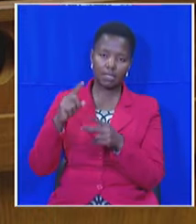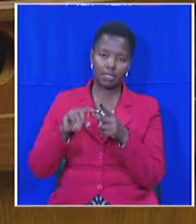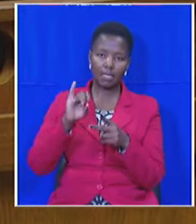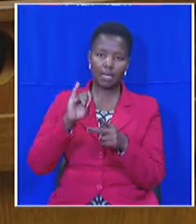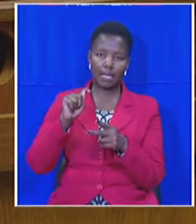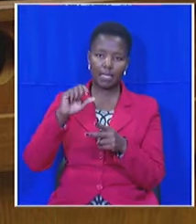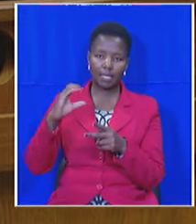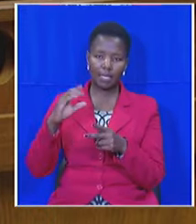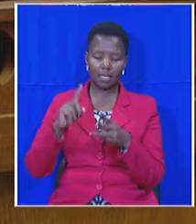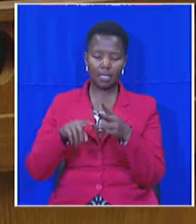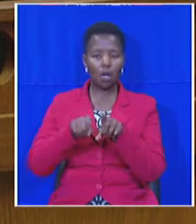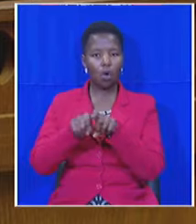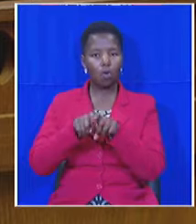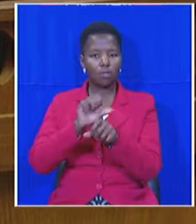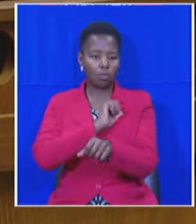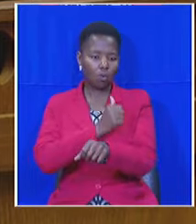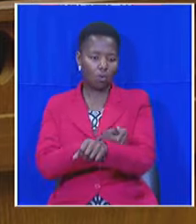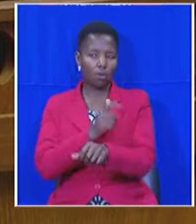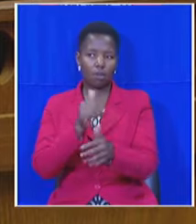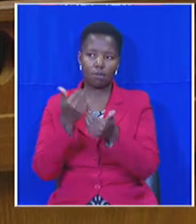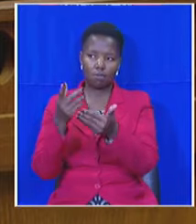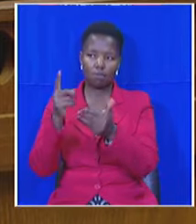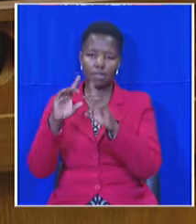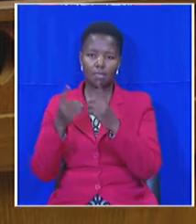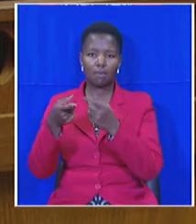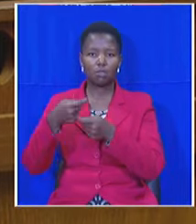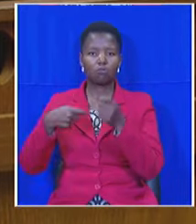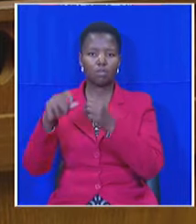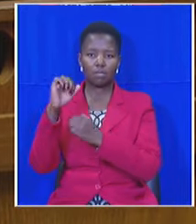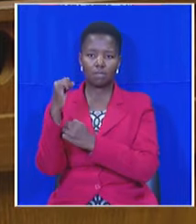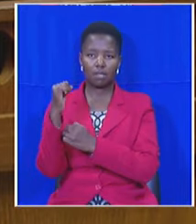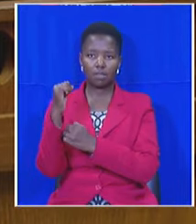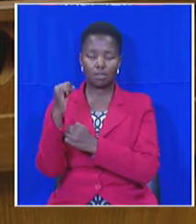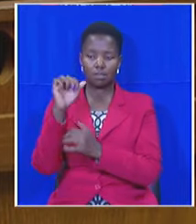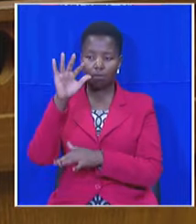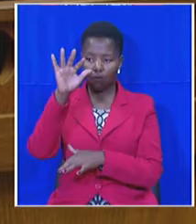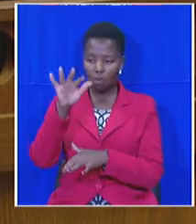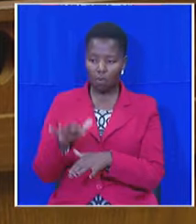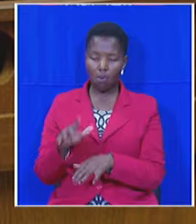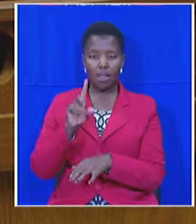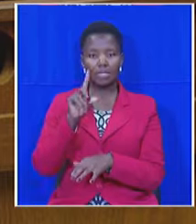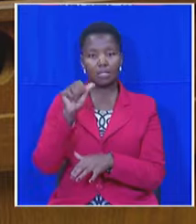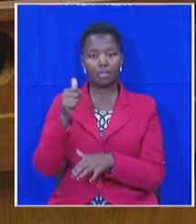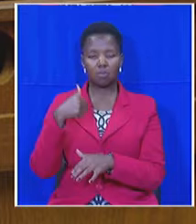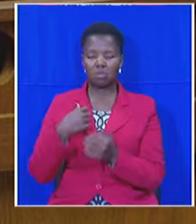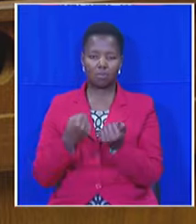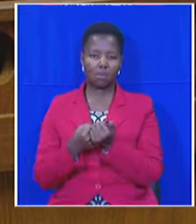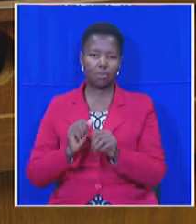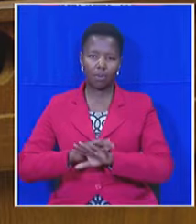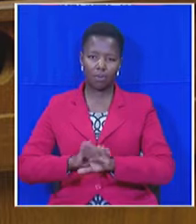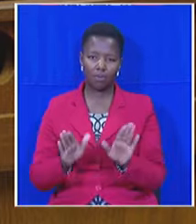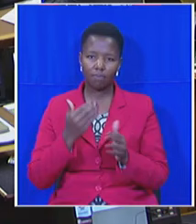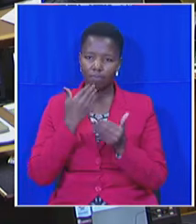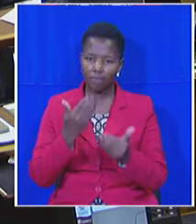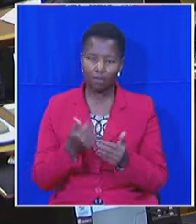and the competition authorities should go to the Department of Trade and Industry. For these reasons, the DA does not support this budget. I